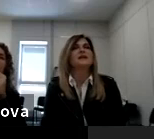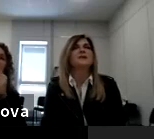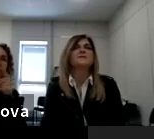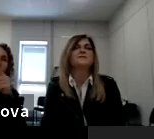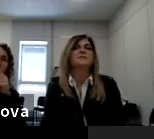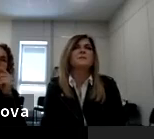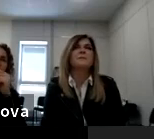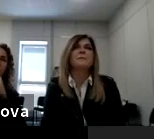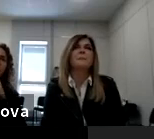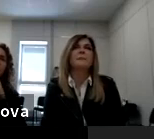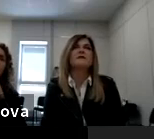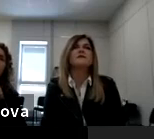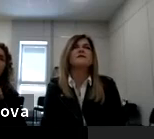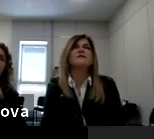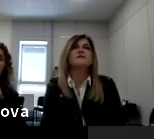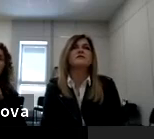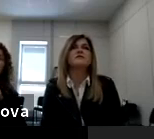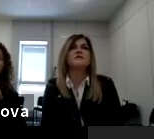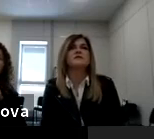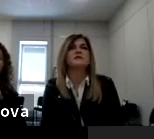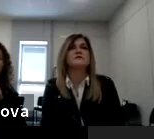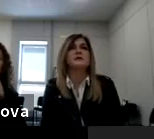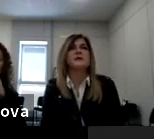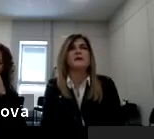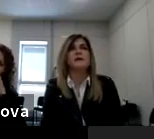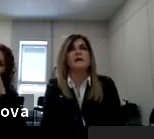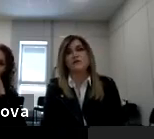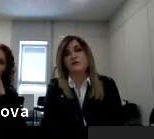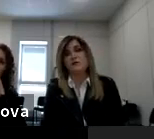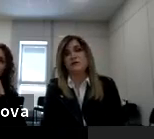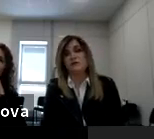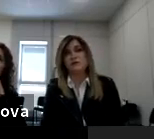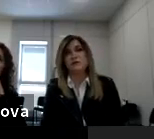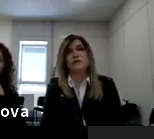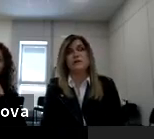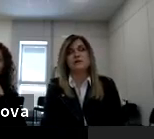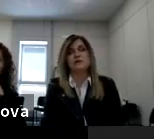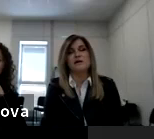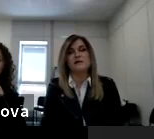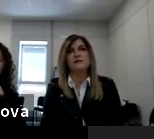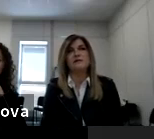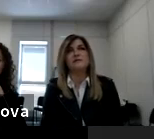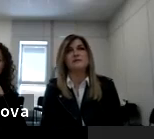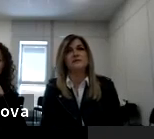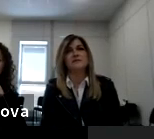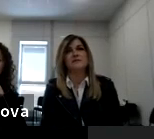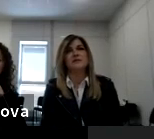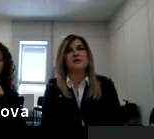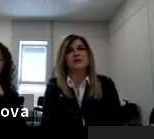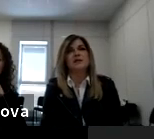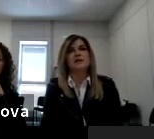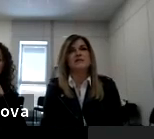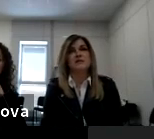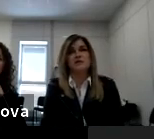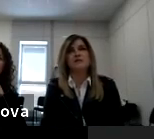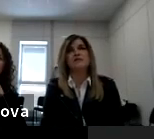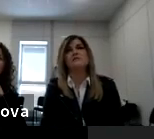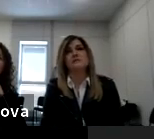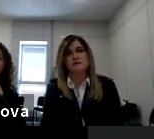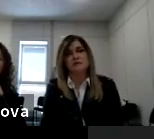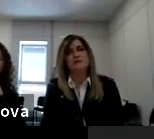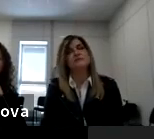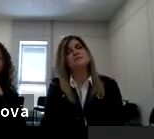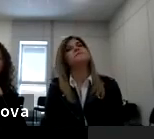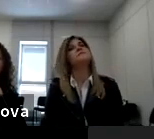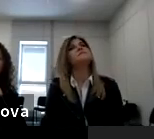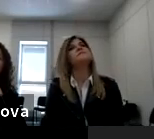used it. I wrote the scenario to this. The fixtures itself, they are RGBW. So in this tiny here you can